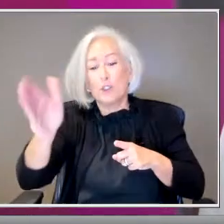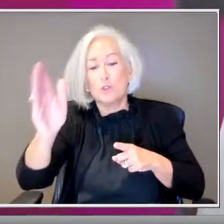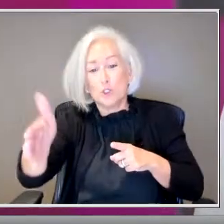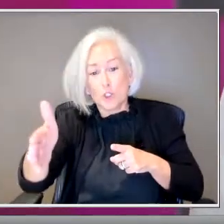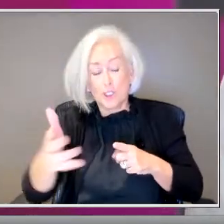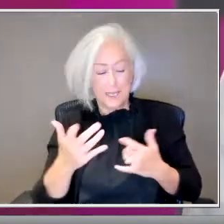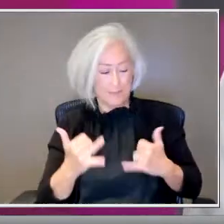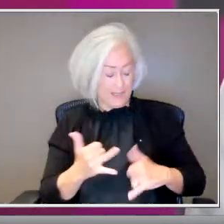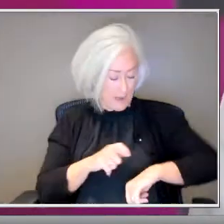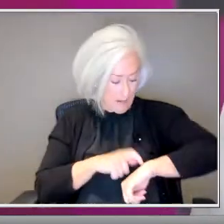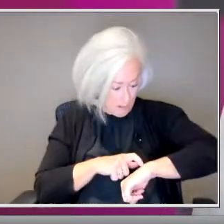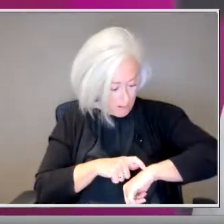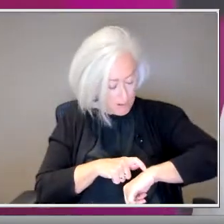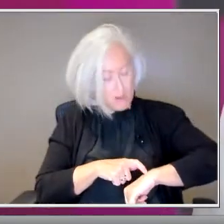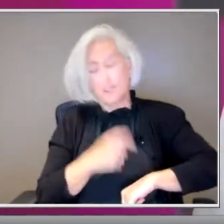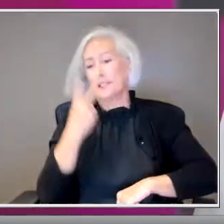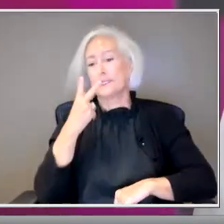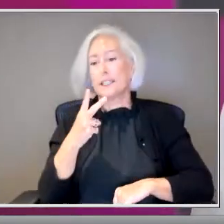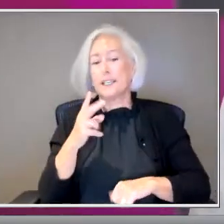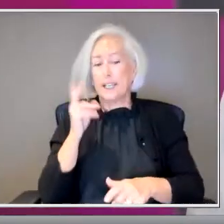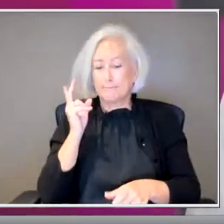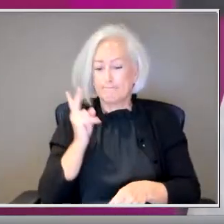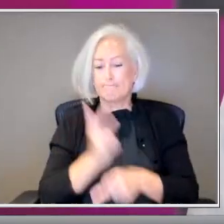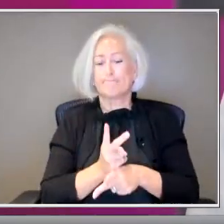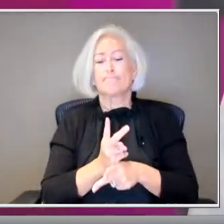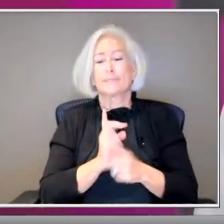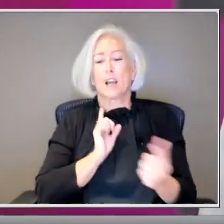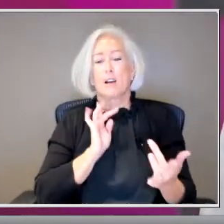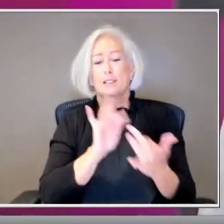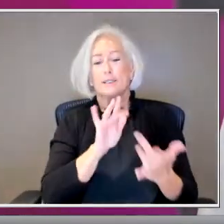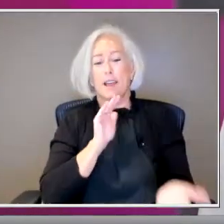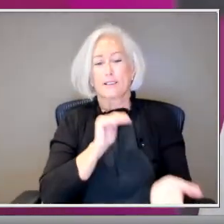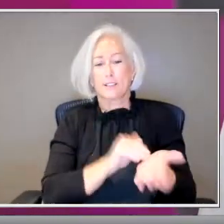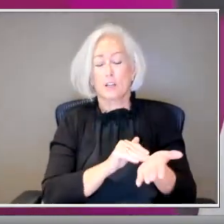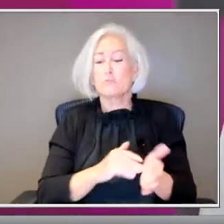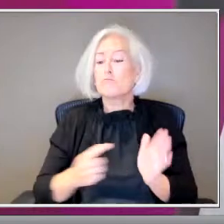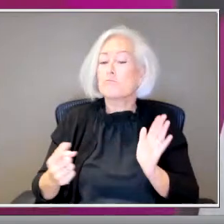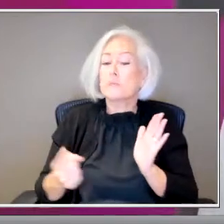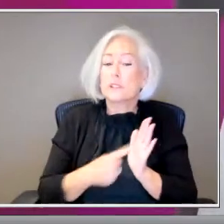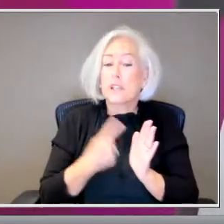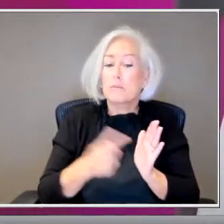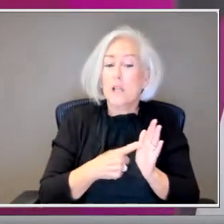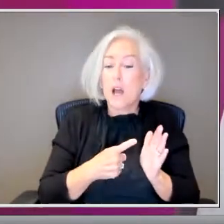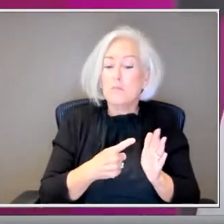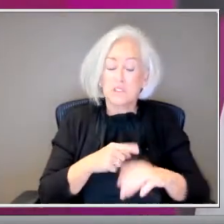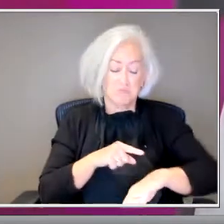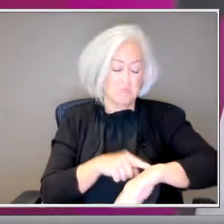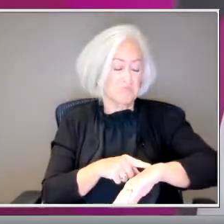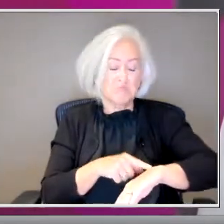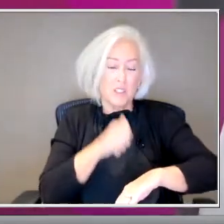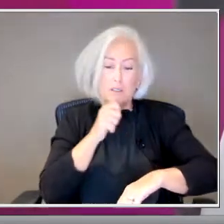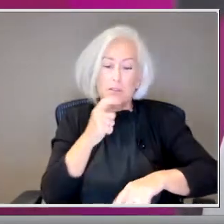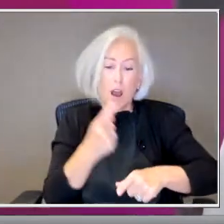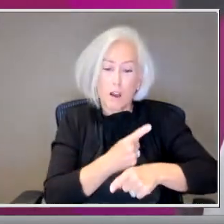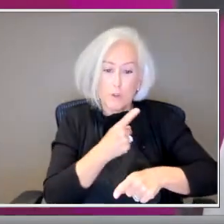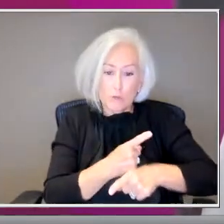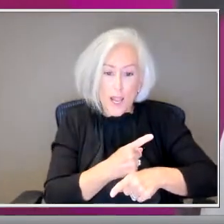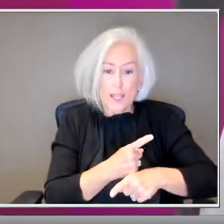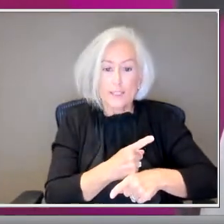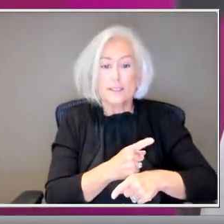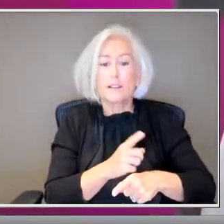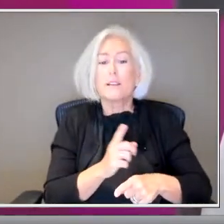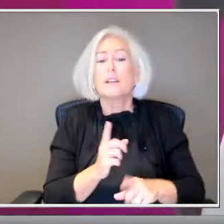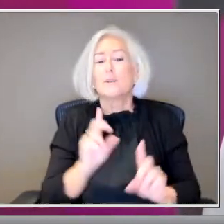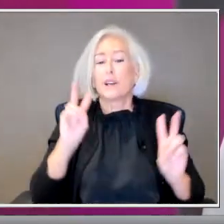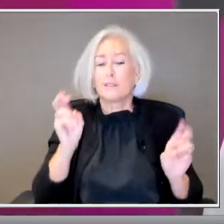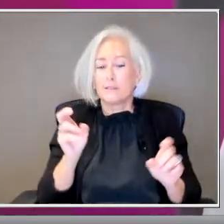So yes, some of these times it's a false positive and it's not really a concerning findings, but a lot of the times it is something that's real that needs